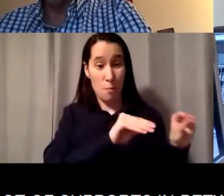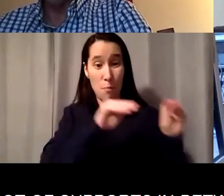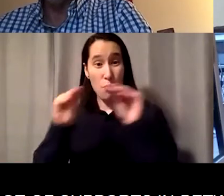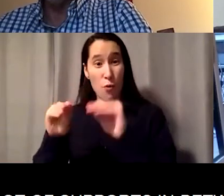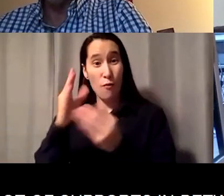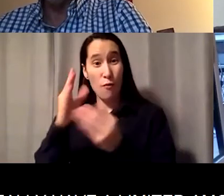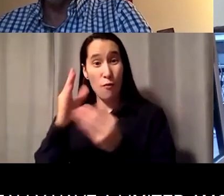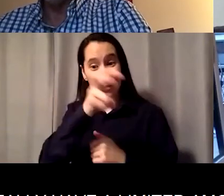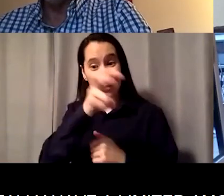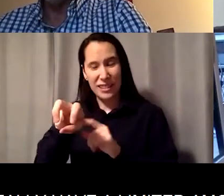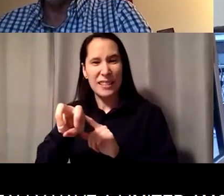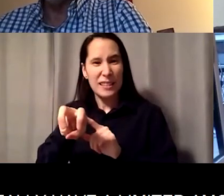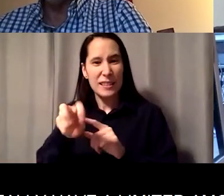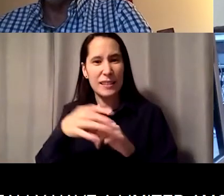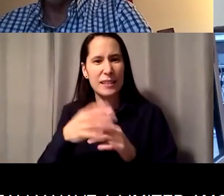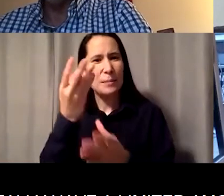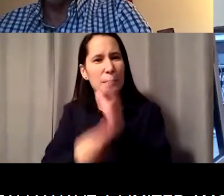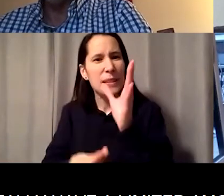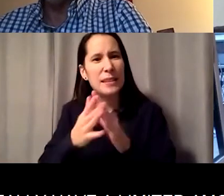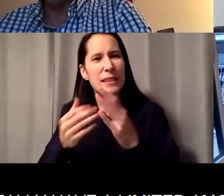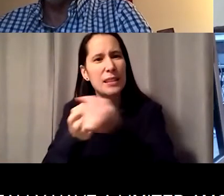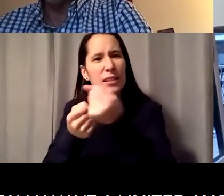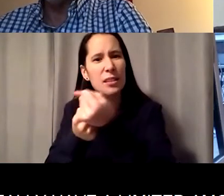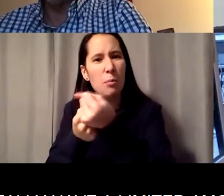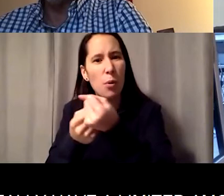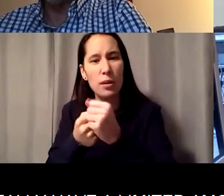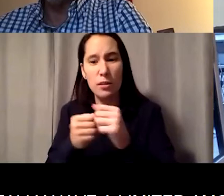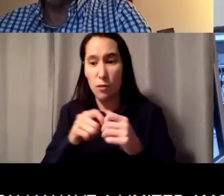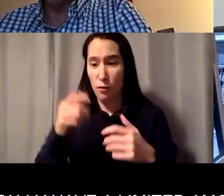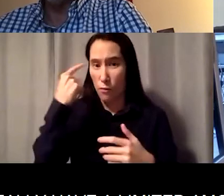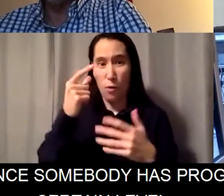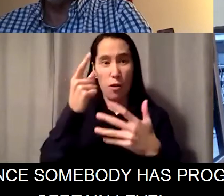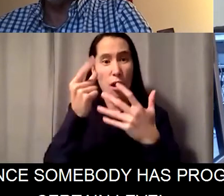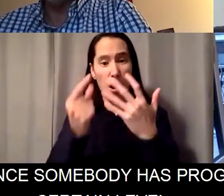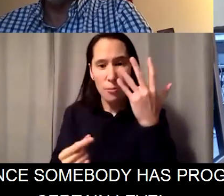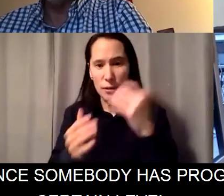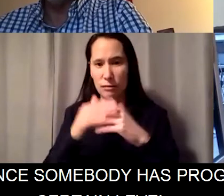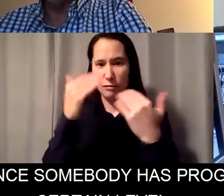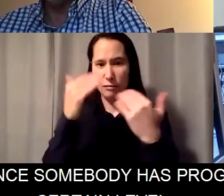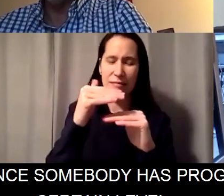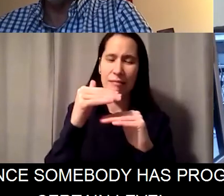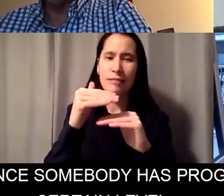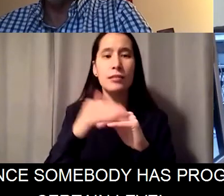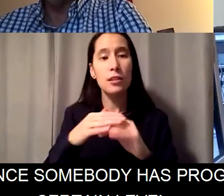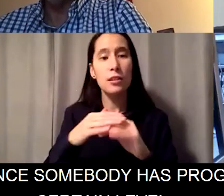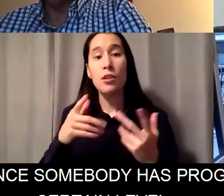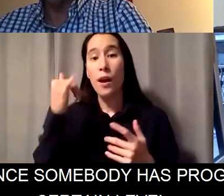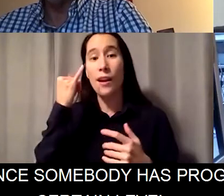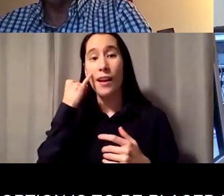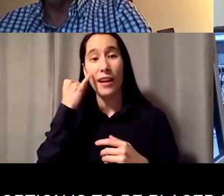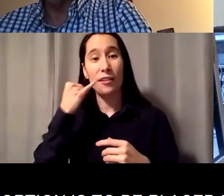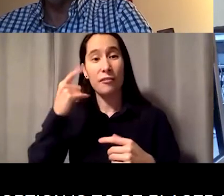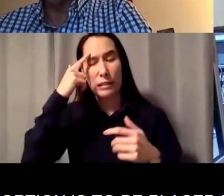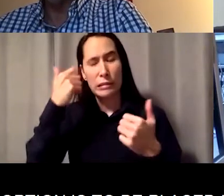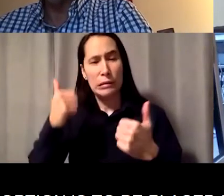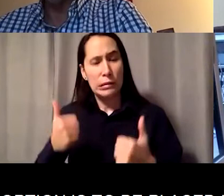So you really have a limited amount of options. And once somebody has progressed to a certain level, almost the only option